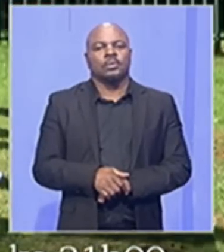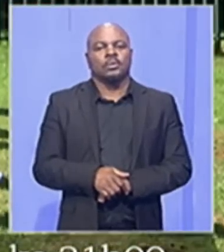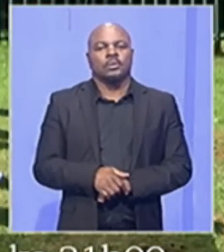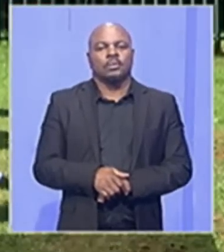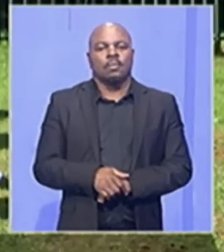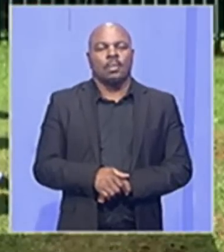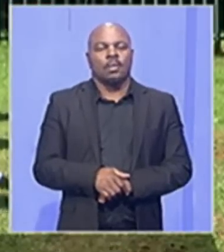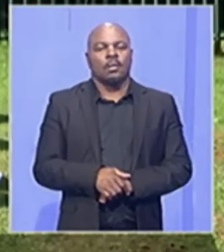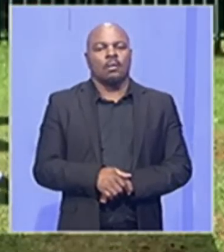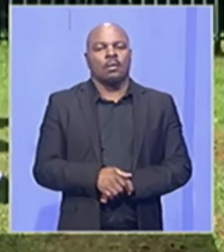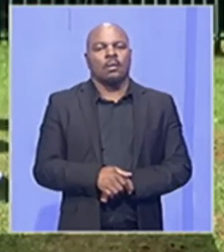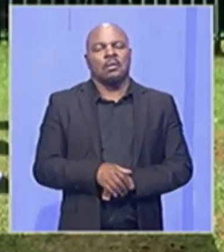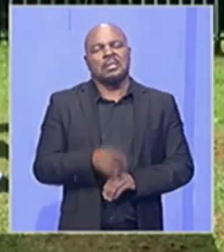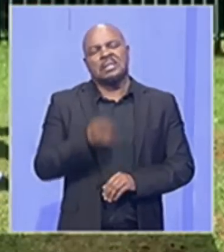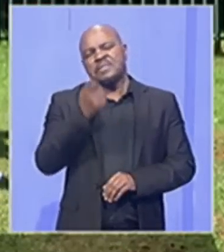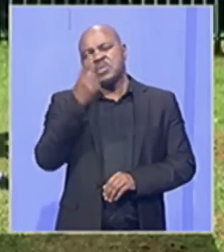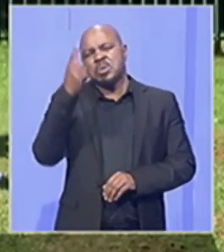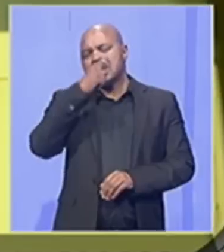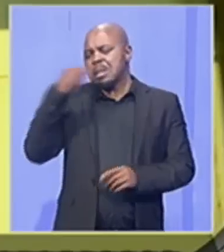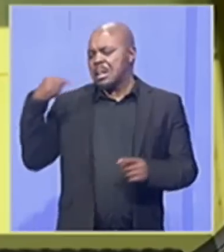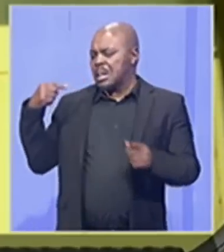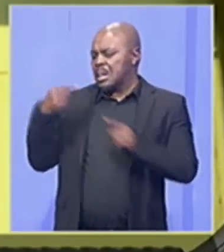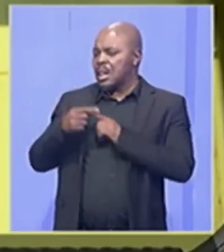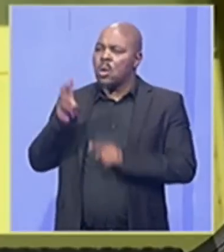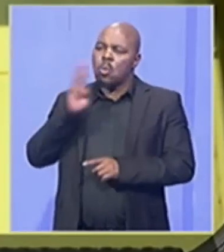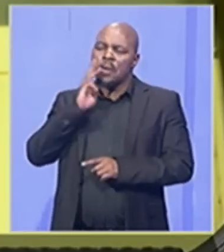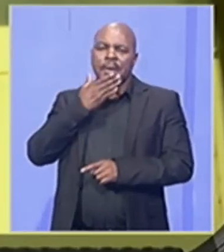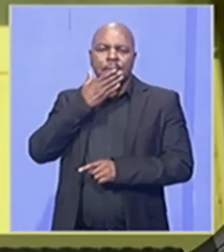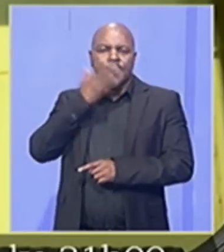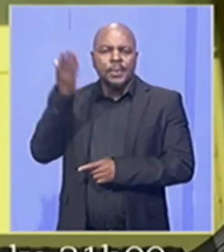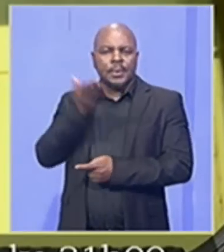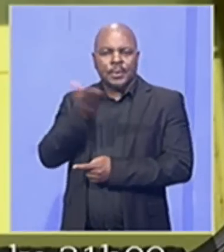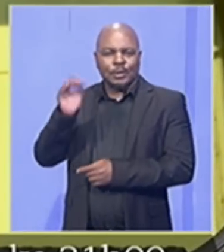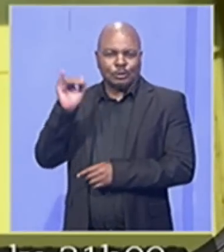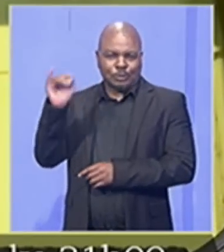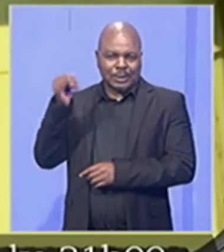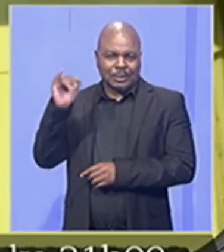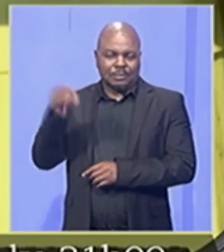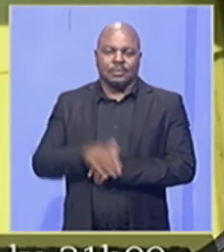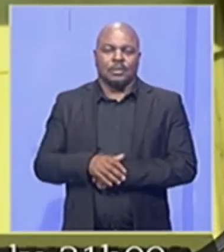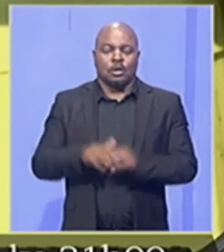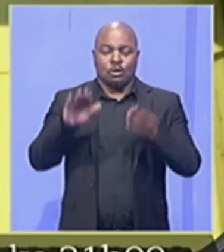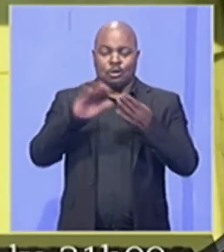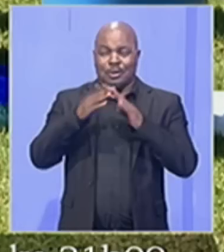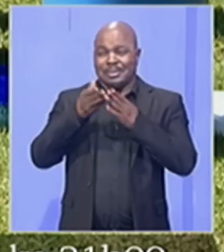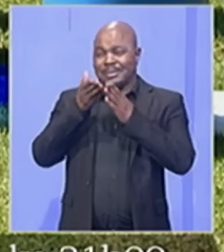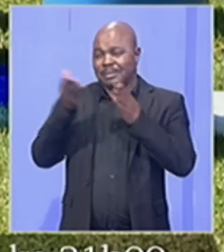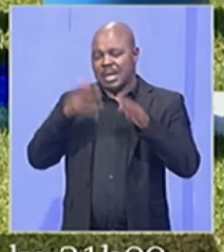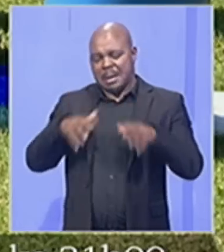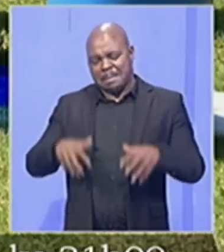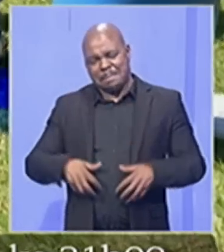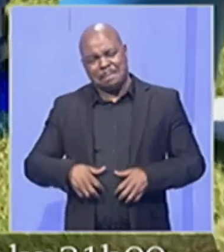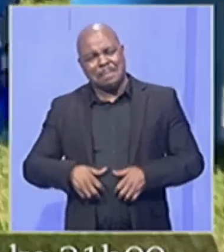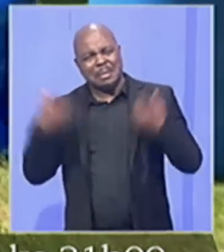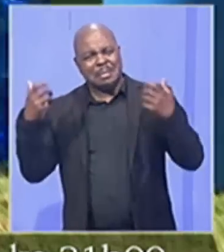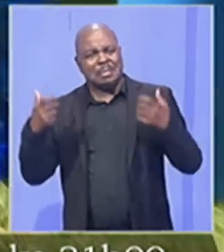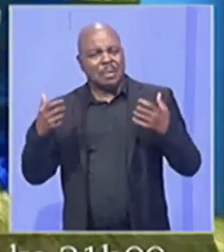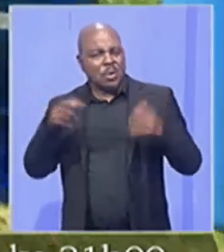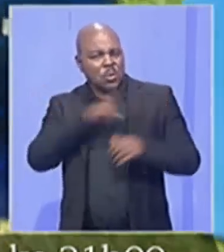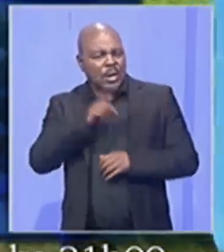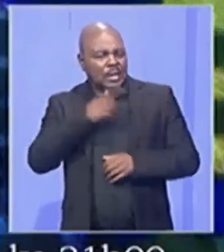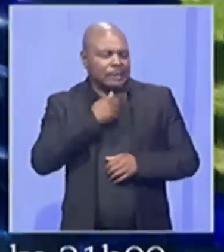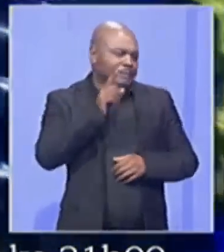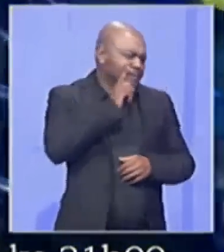E se e le matsatsi dipompo di sa tswe metsi mme maemo ana a halifisitse baahi ba etsang mekutu yohle ho fumana